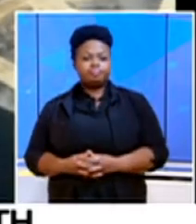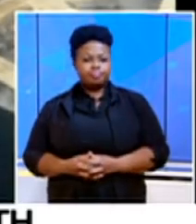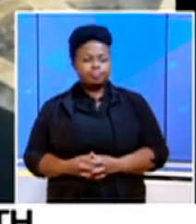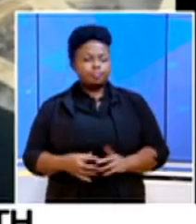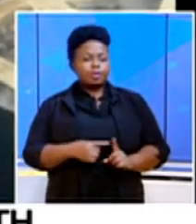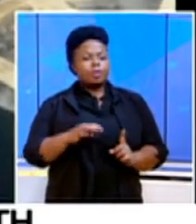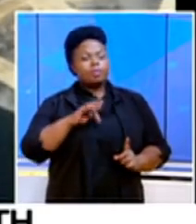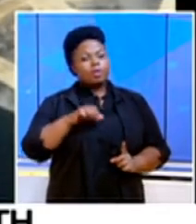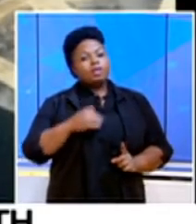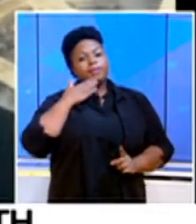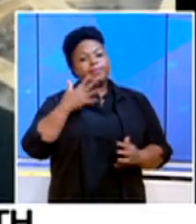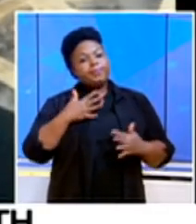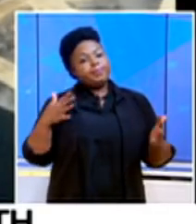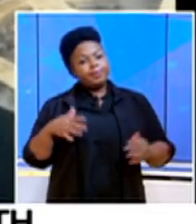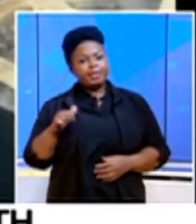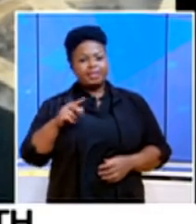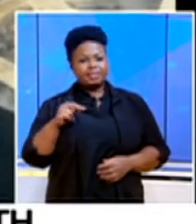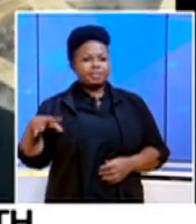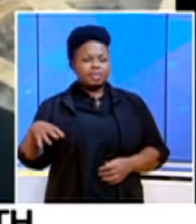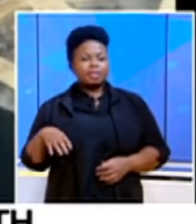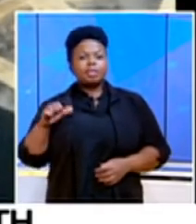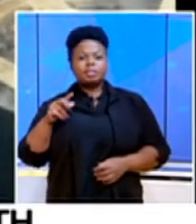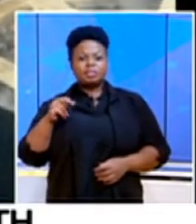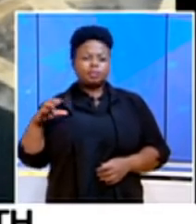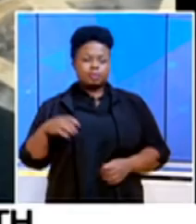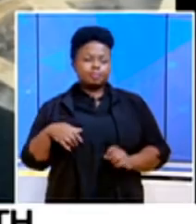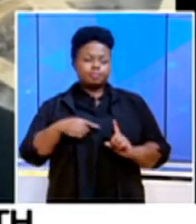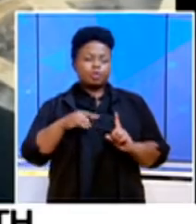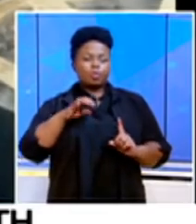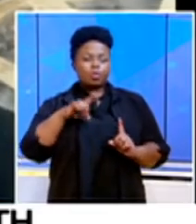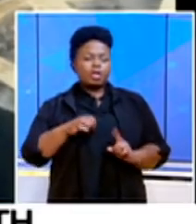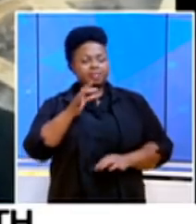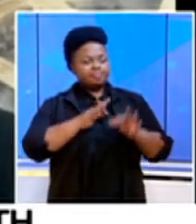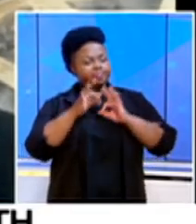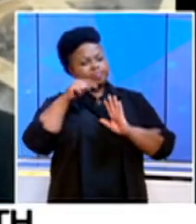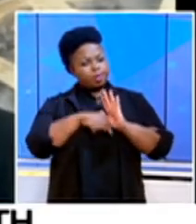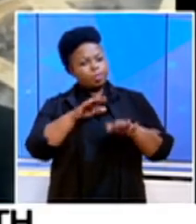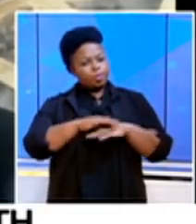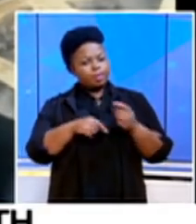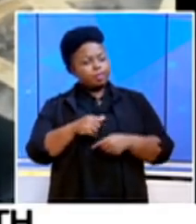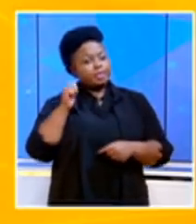Pule Mabe, thanks so much. ANC National Spokesperson Pule Mabe speaking to us about the